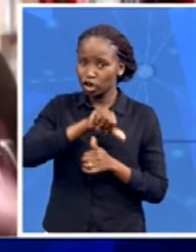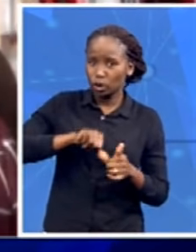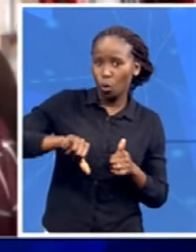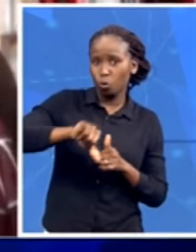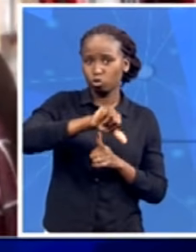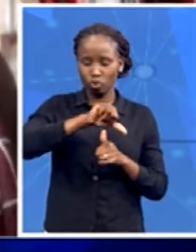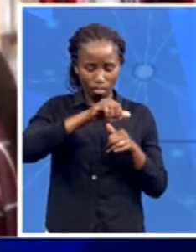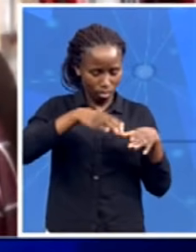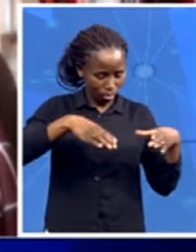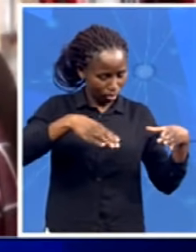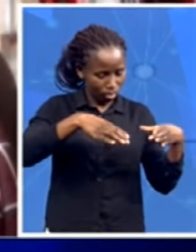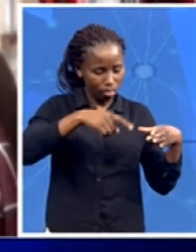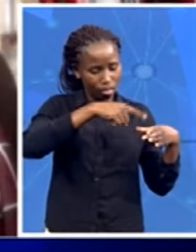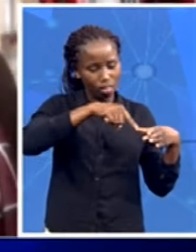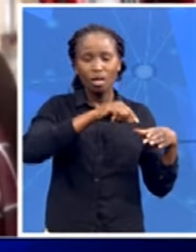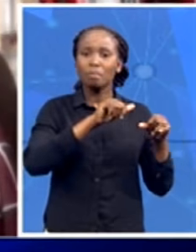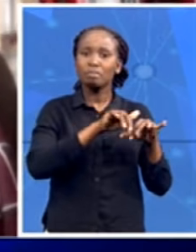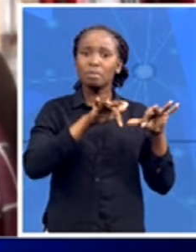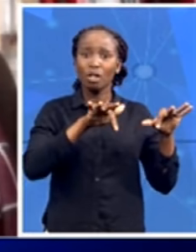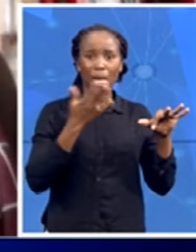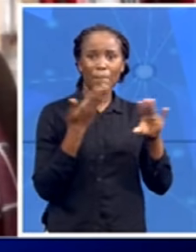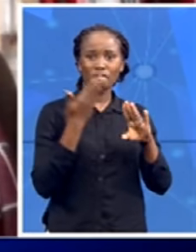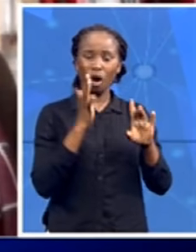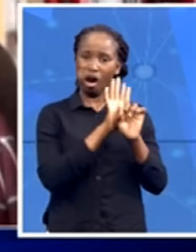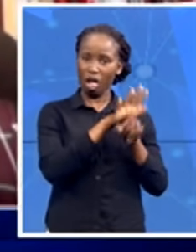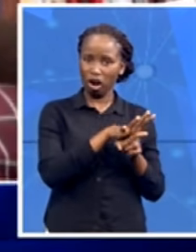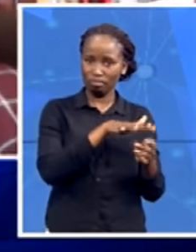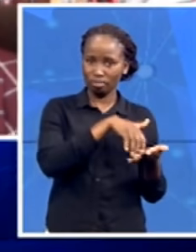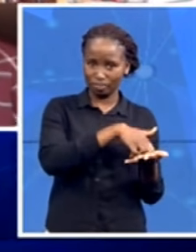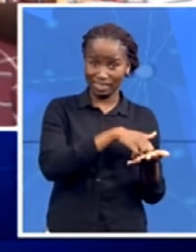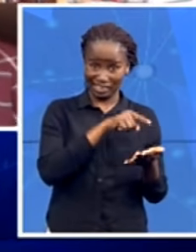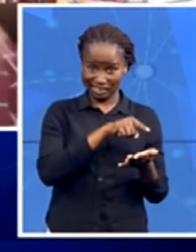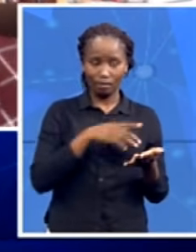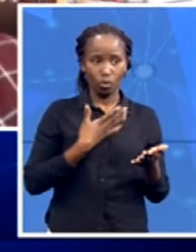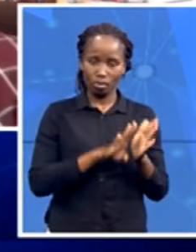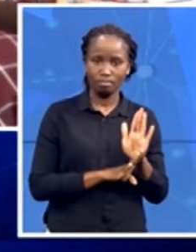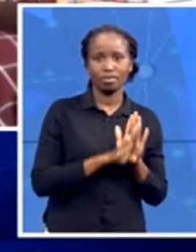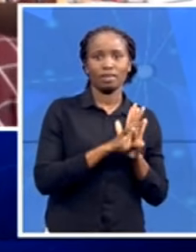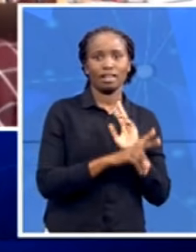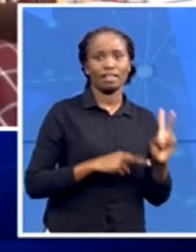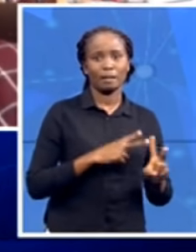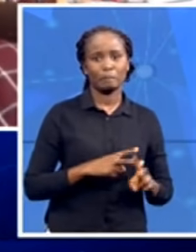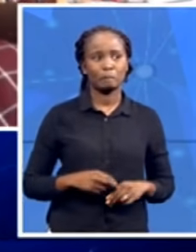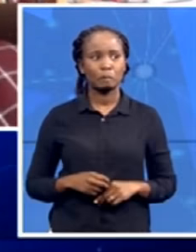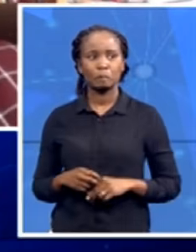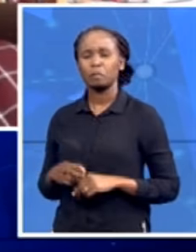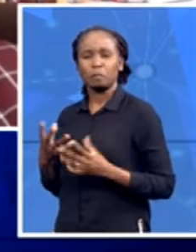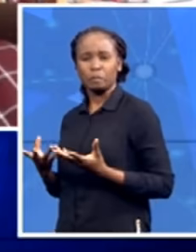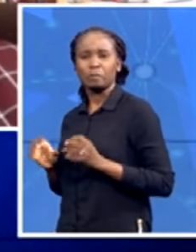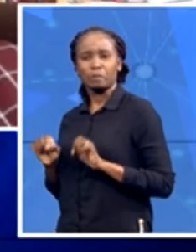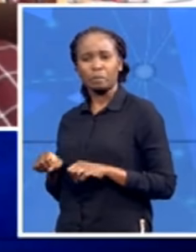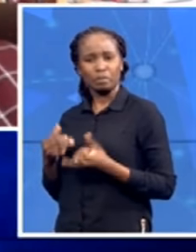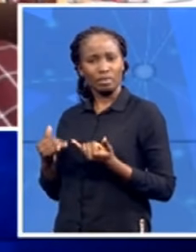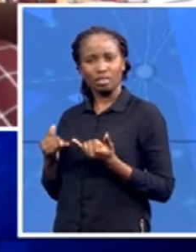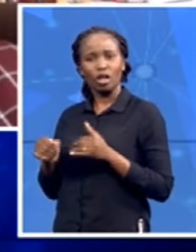historically marginalized. Do you get a sense that these local government elections and the manifesto